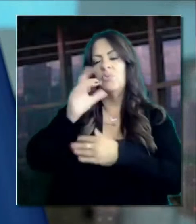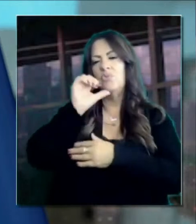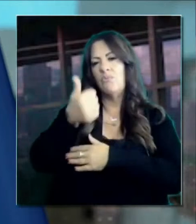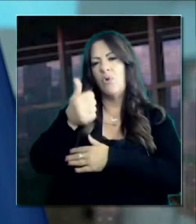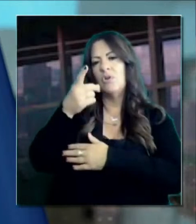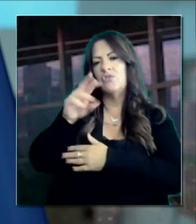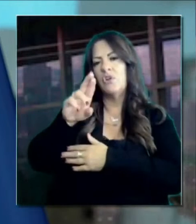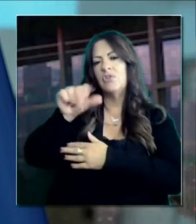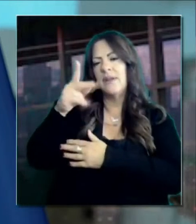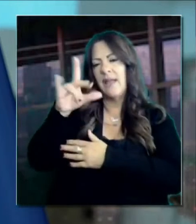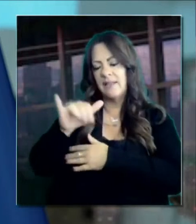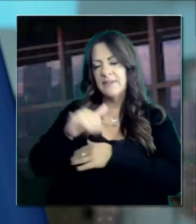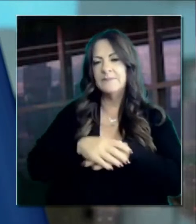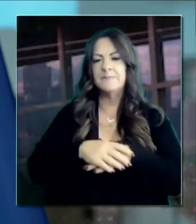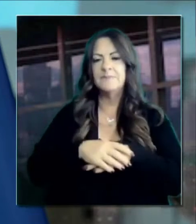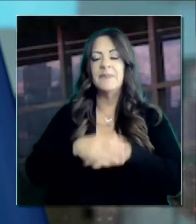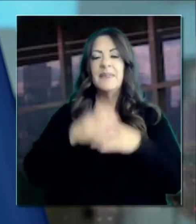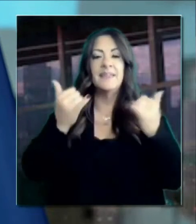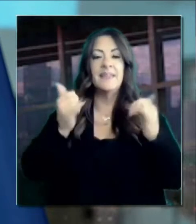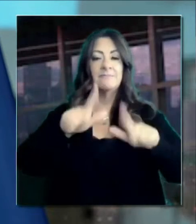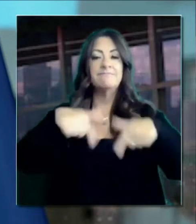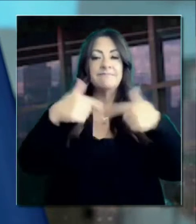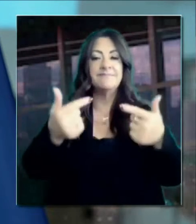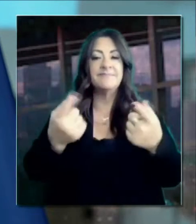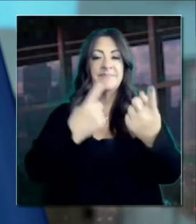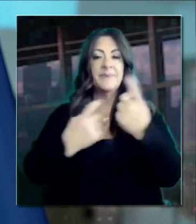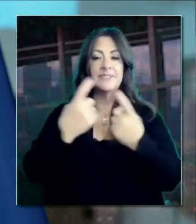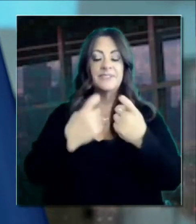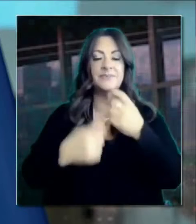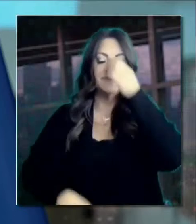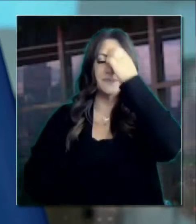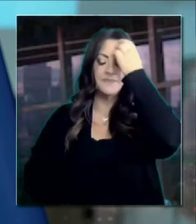the right direction. With that, happy to take any questions.